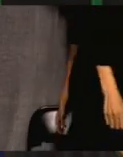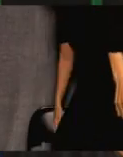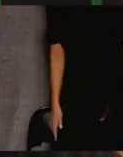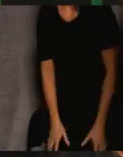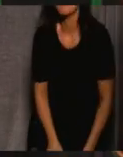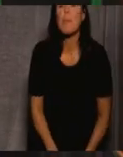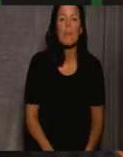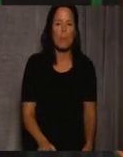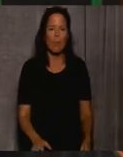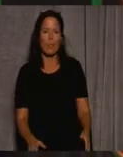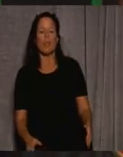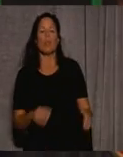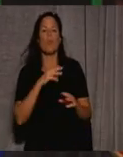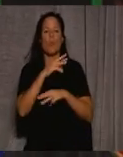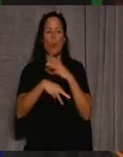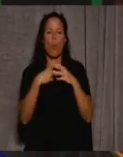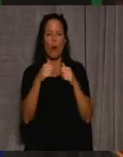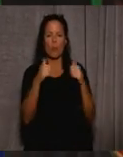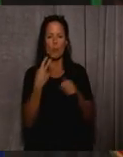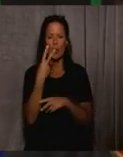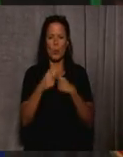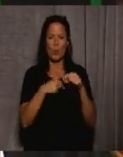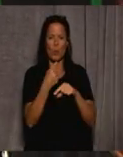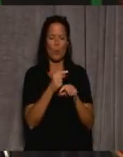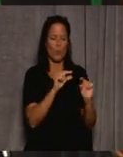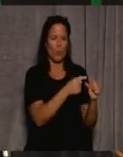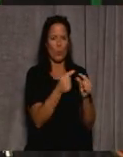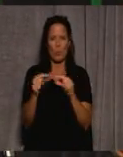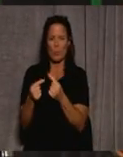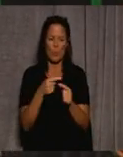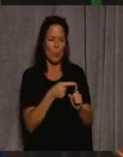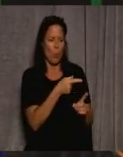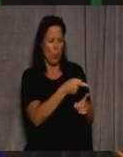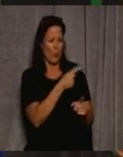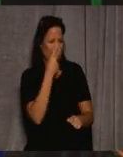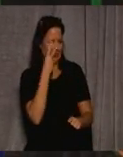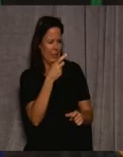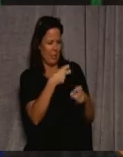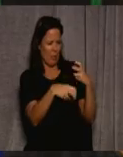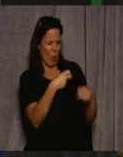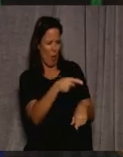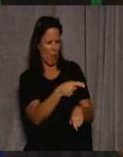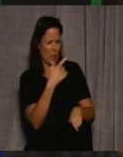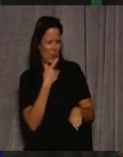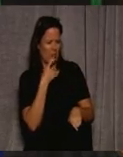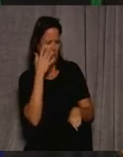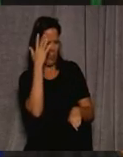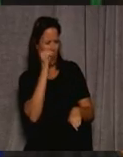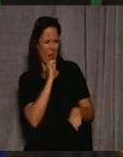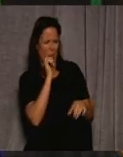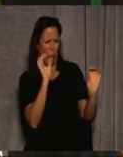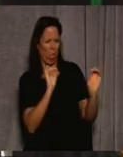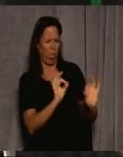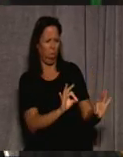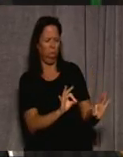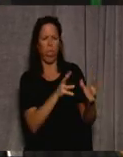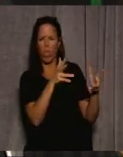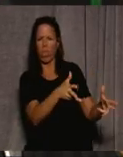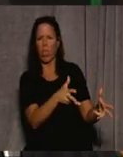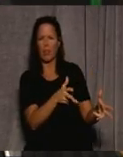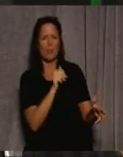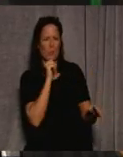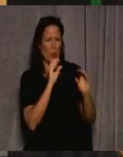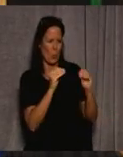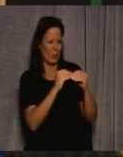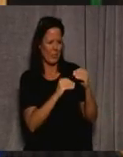said that the world could be split up into two groups of people. One group who sees a problem says, "Hey, how come nobody's going to do anything about this? Nobody's fixing